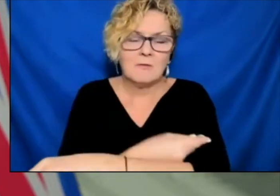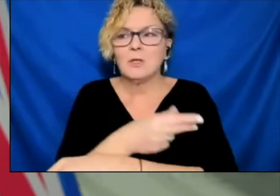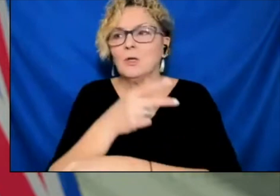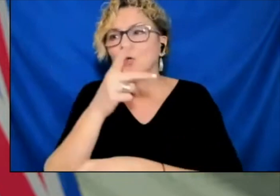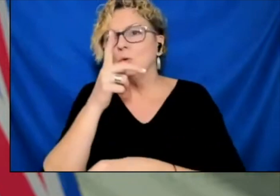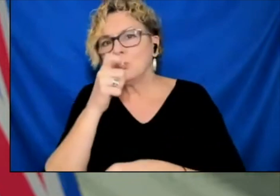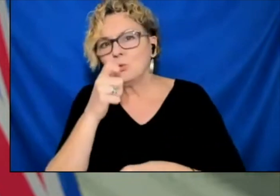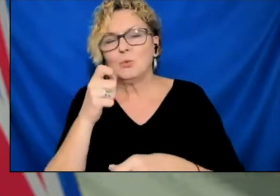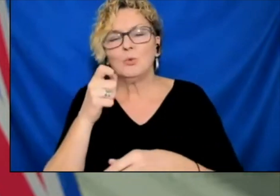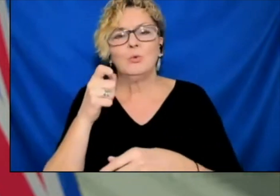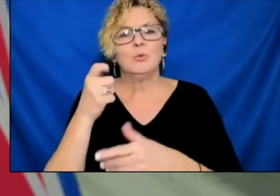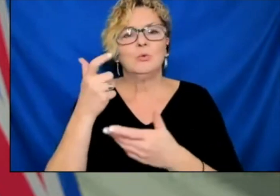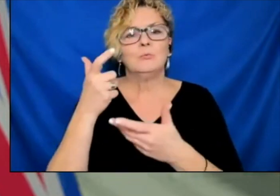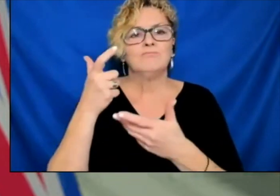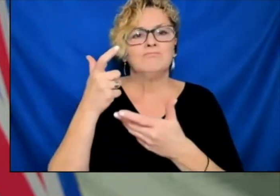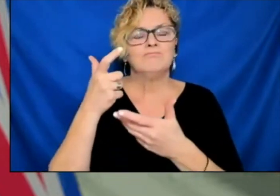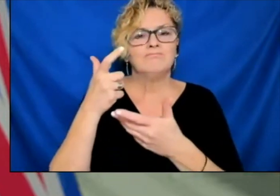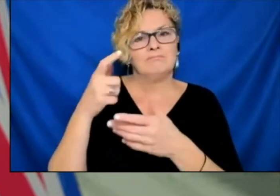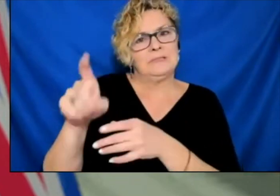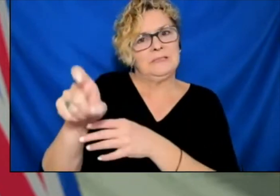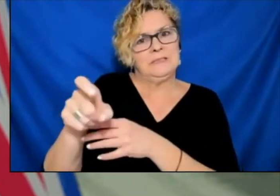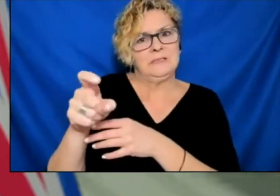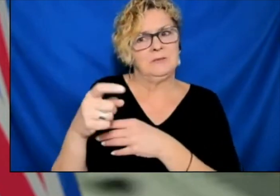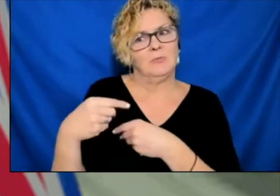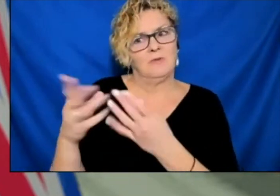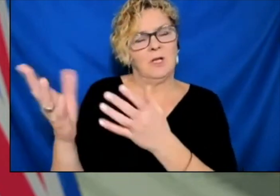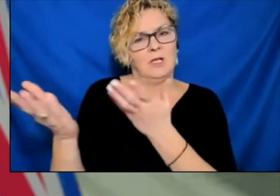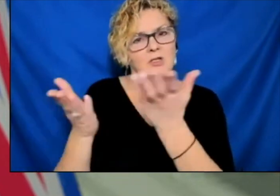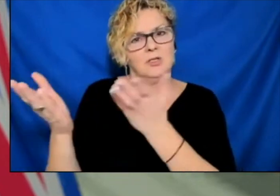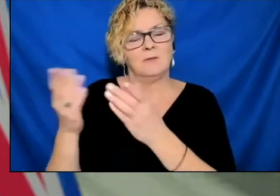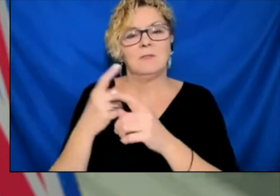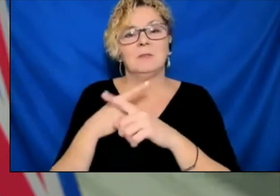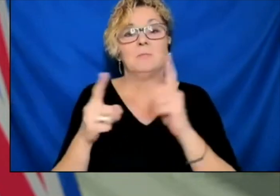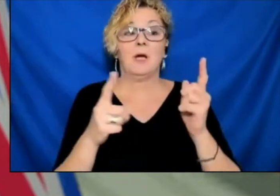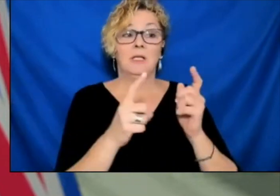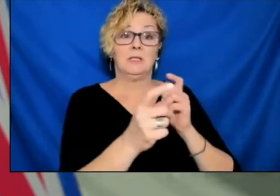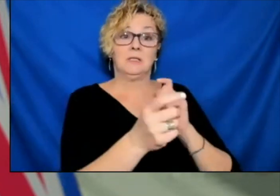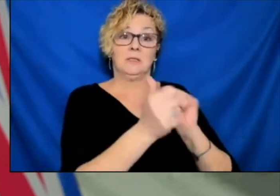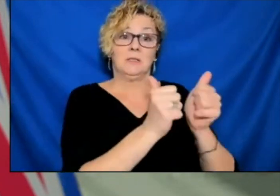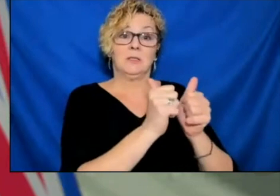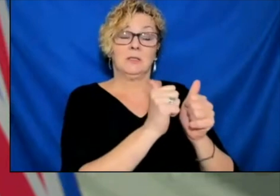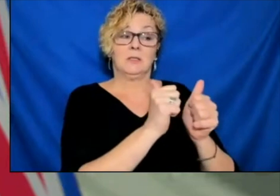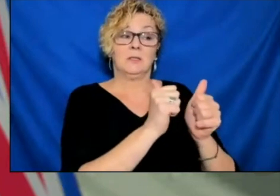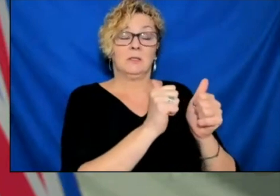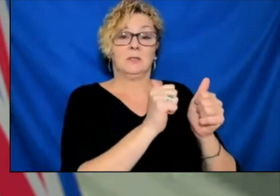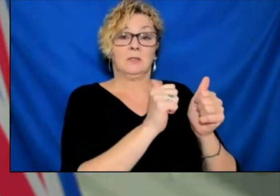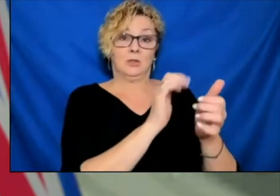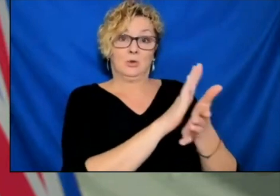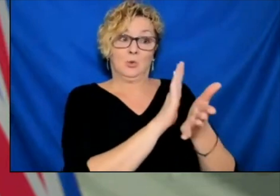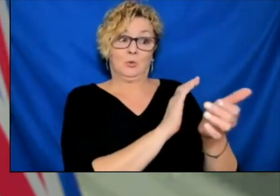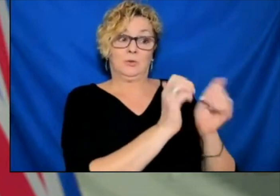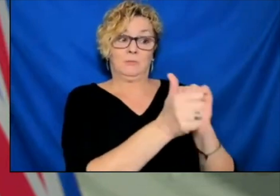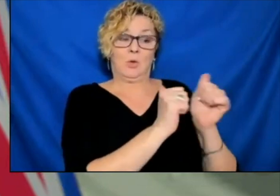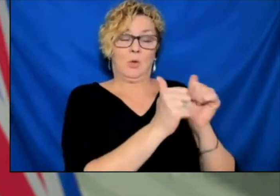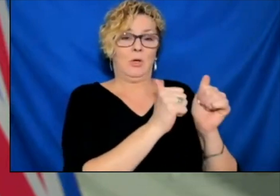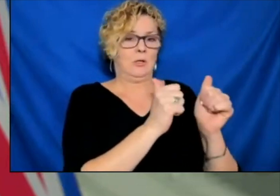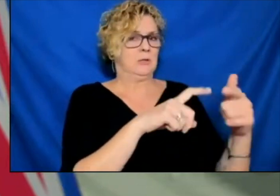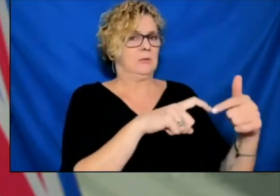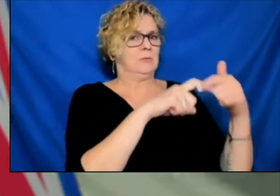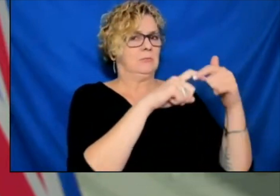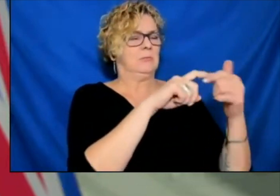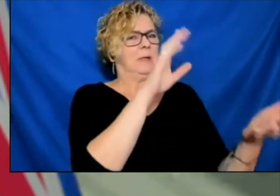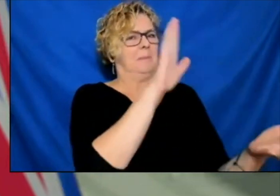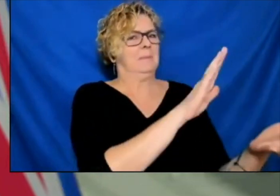These guidelines build on existing protocols that have successfully minimized the spread of the virus in our schools. And these